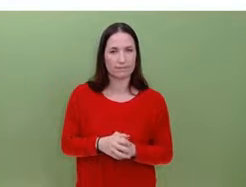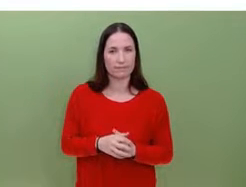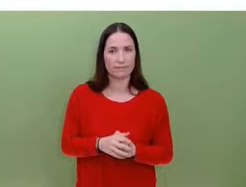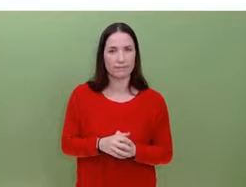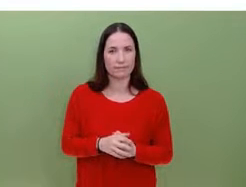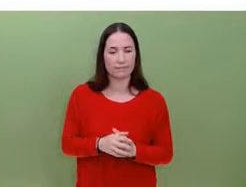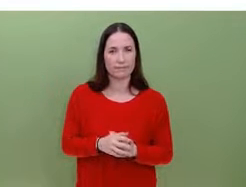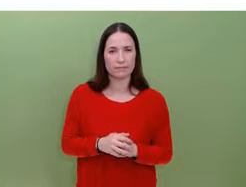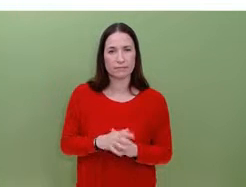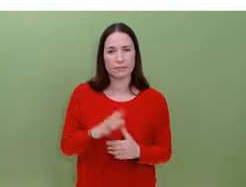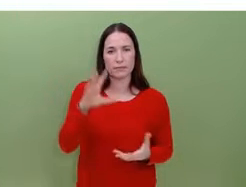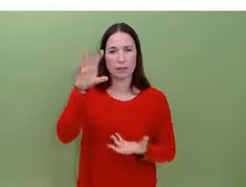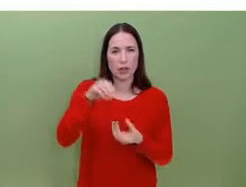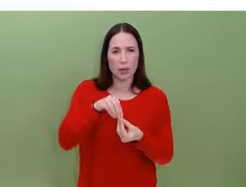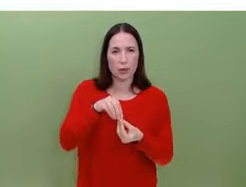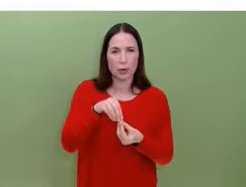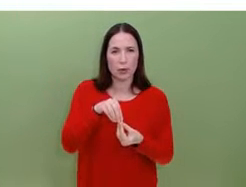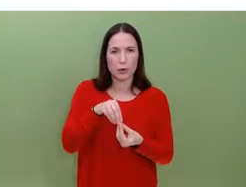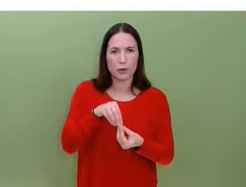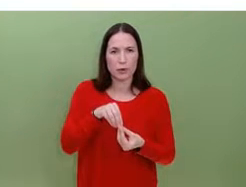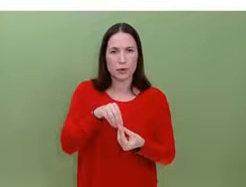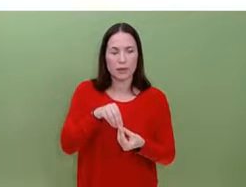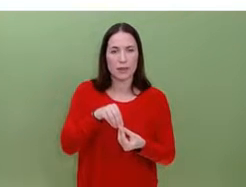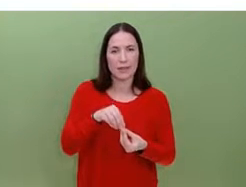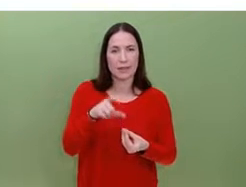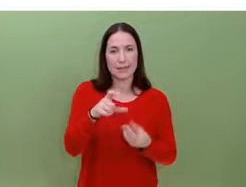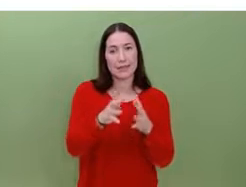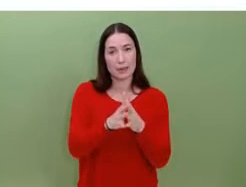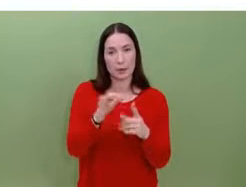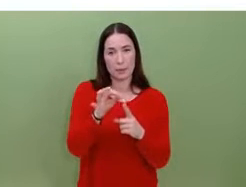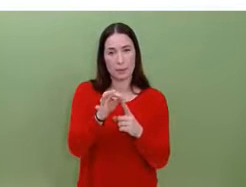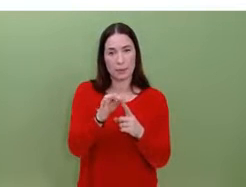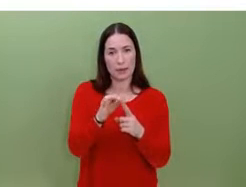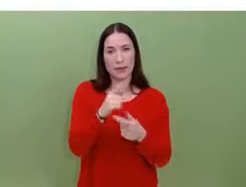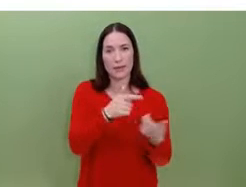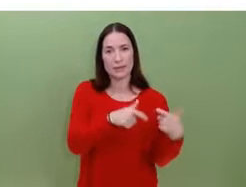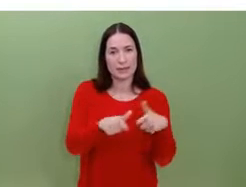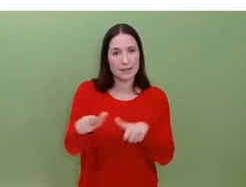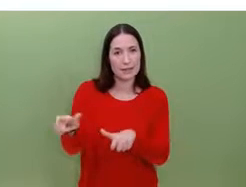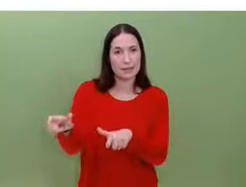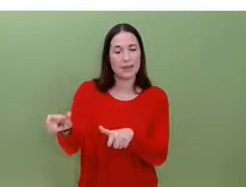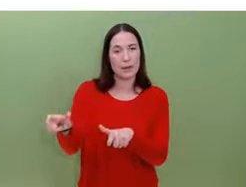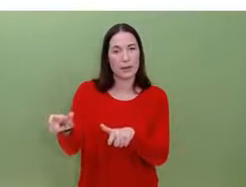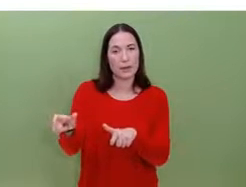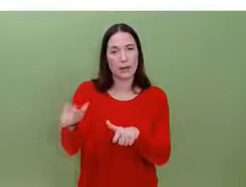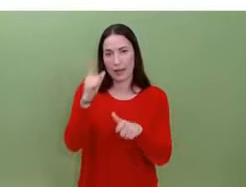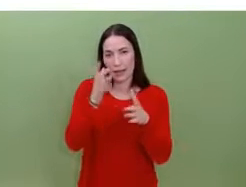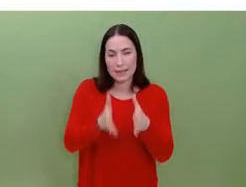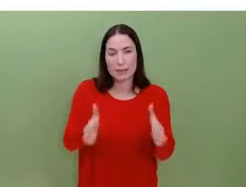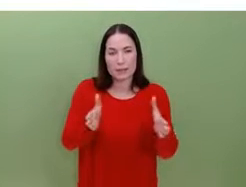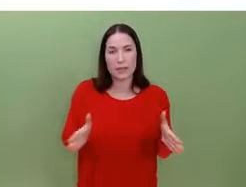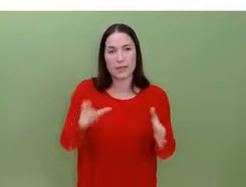In conclusion, CWPs represent continued sustainability and expansion of the CYP